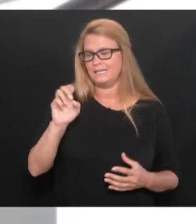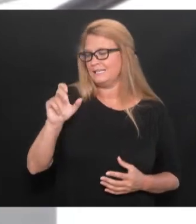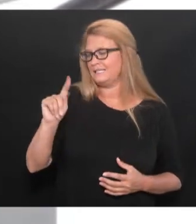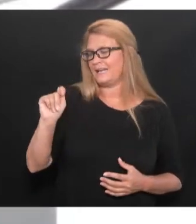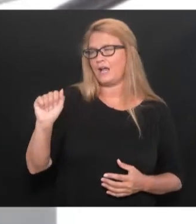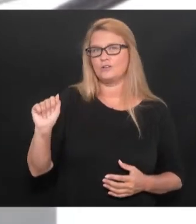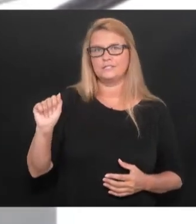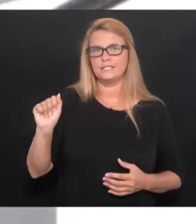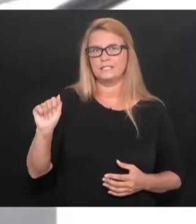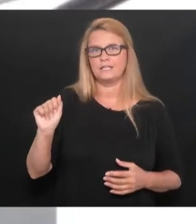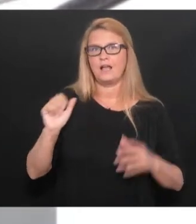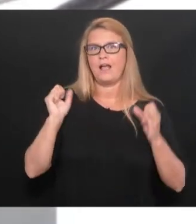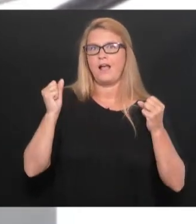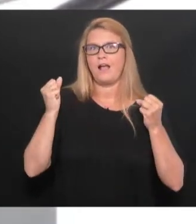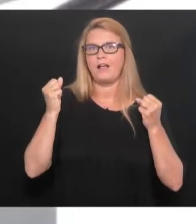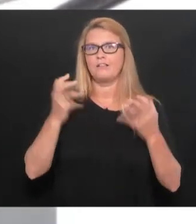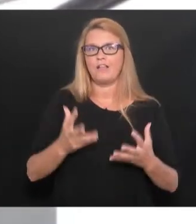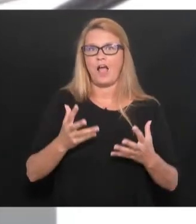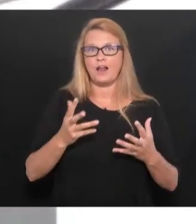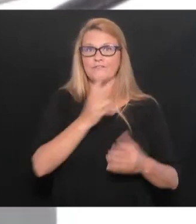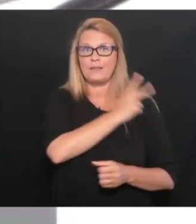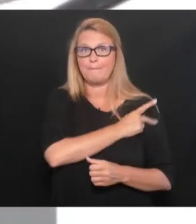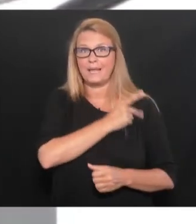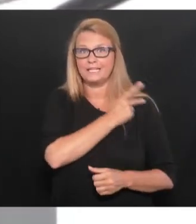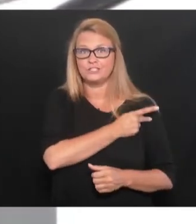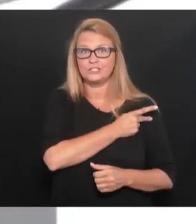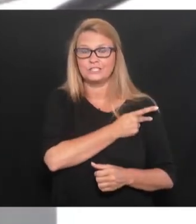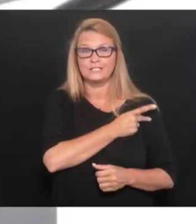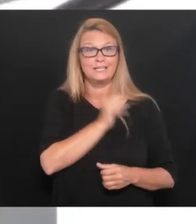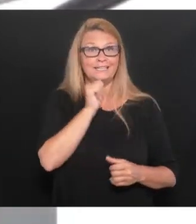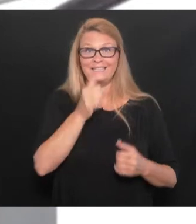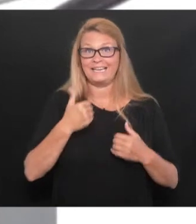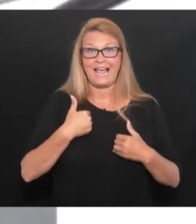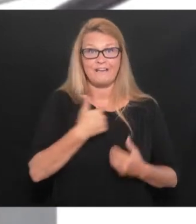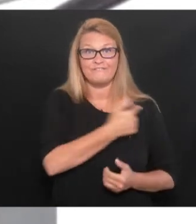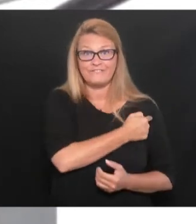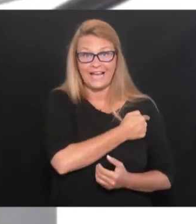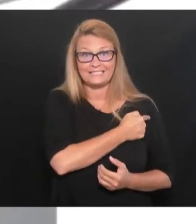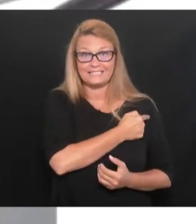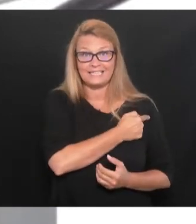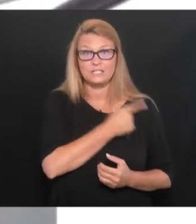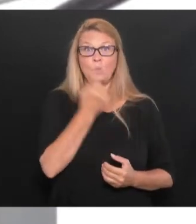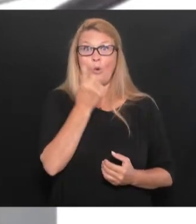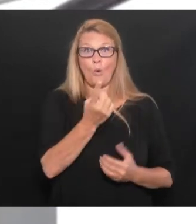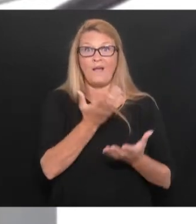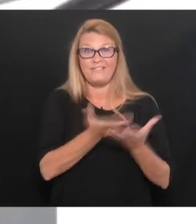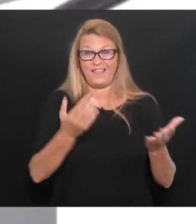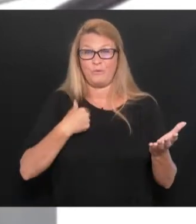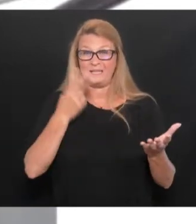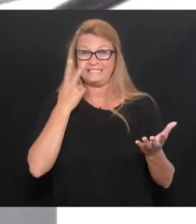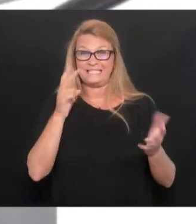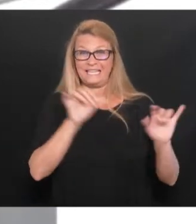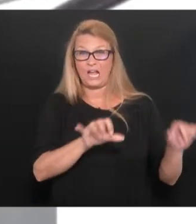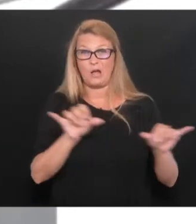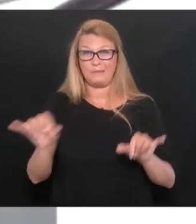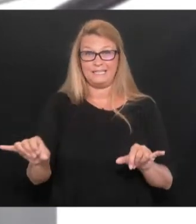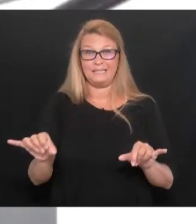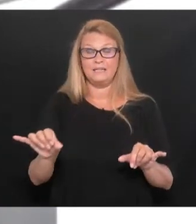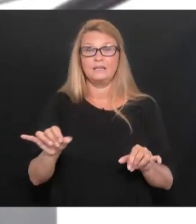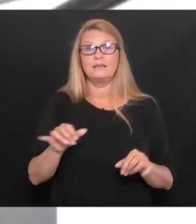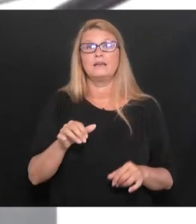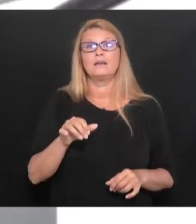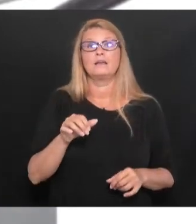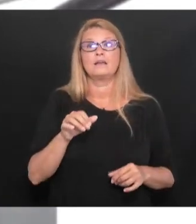goes, a lot of the patients that have the Delta variant were unvaccinated, so that's one thing in common. A lot of the contacts of those as